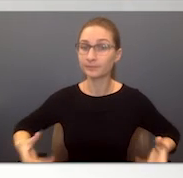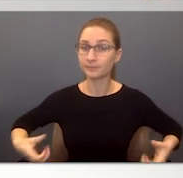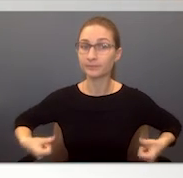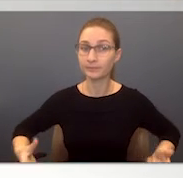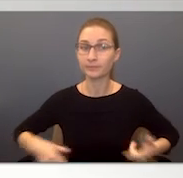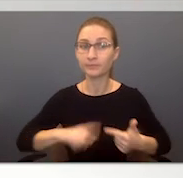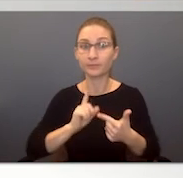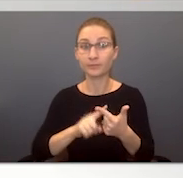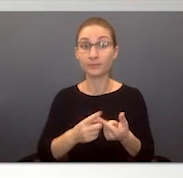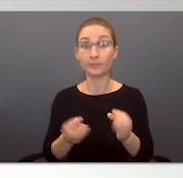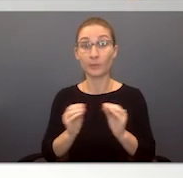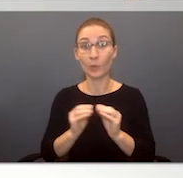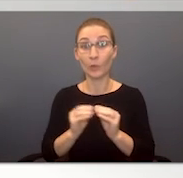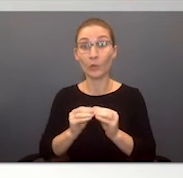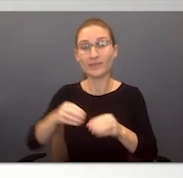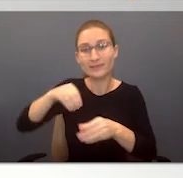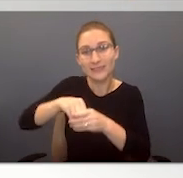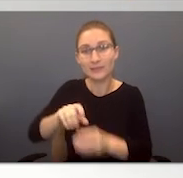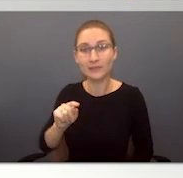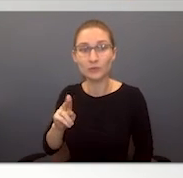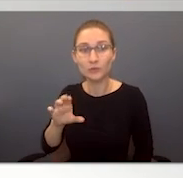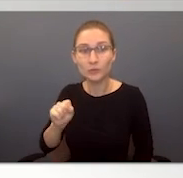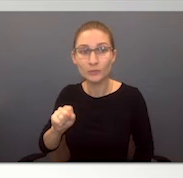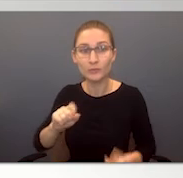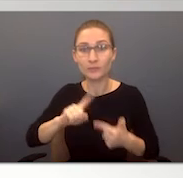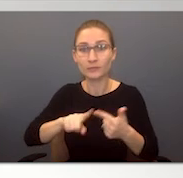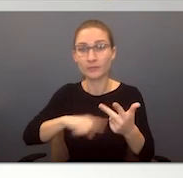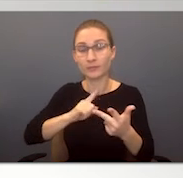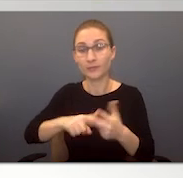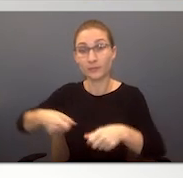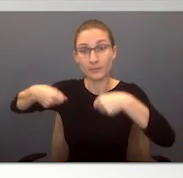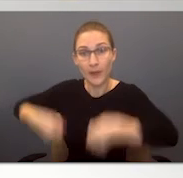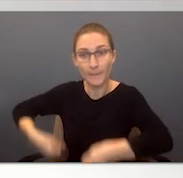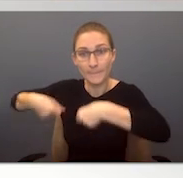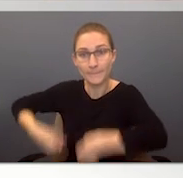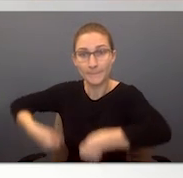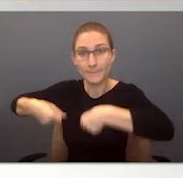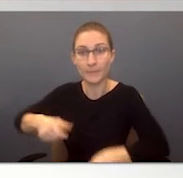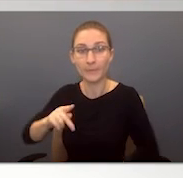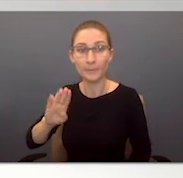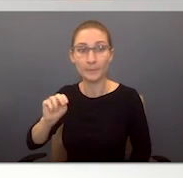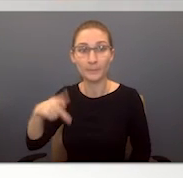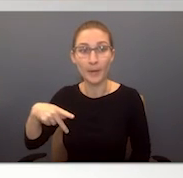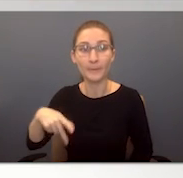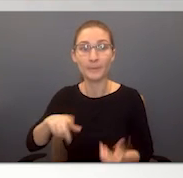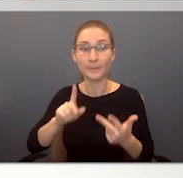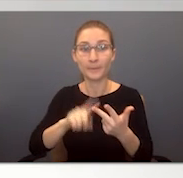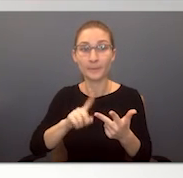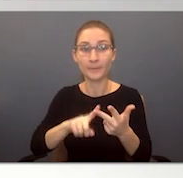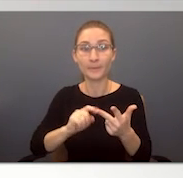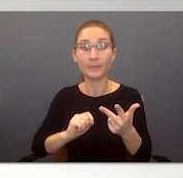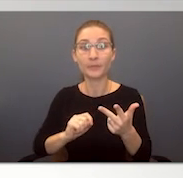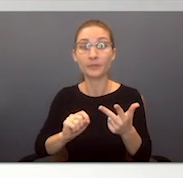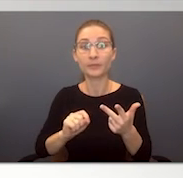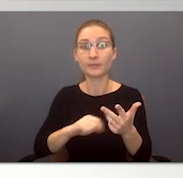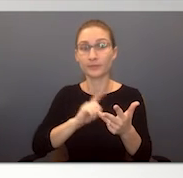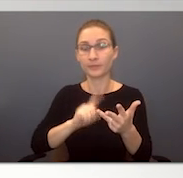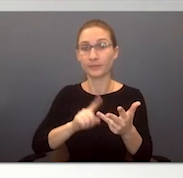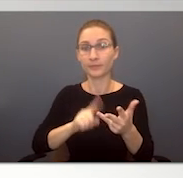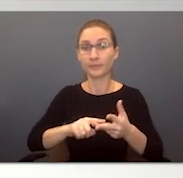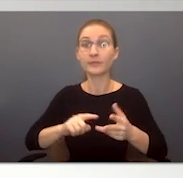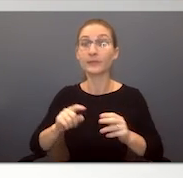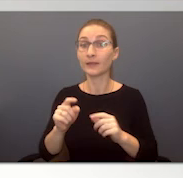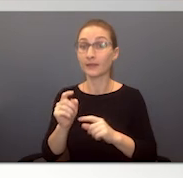about manual wheelchairs, extra inner tubes, tires, flameless candles for people who are on oxygen.